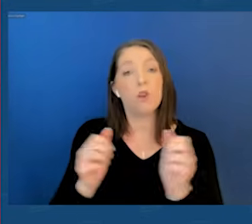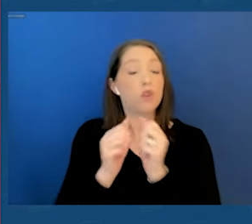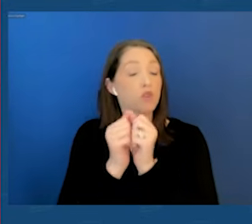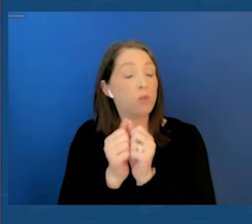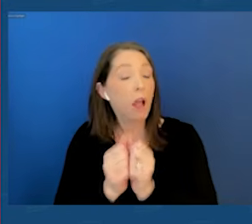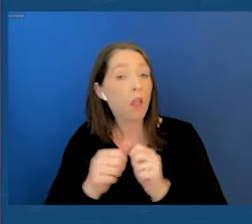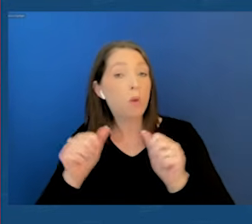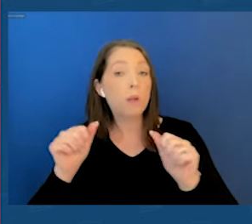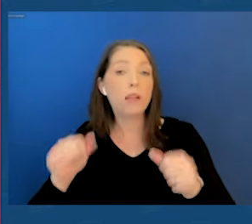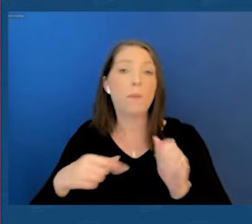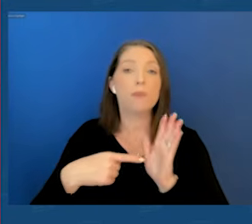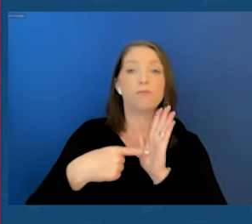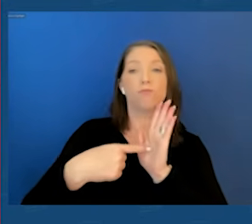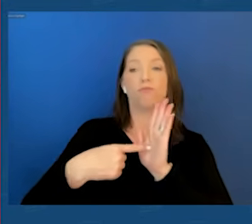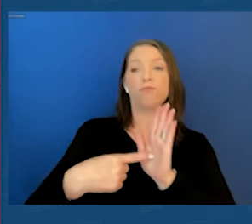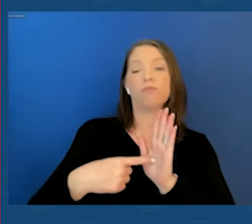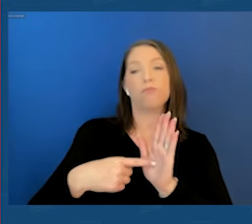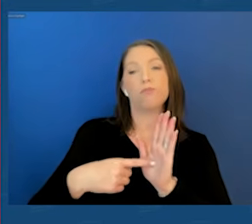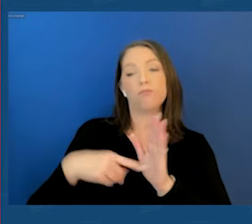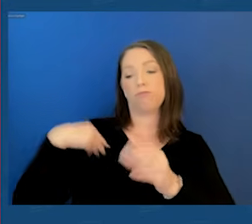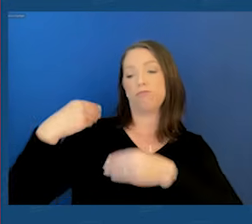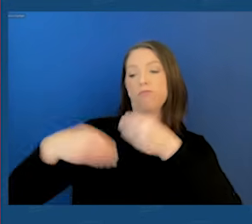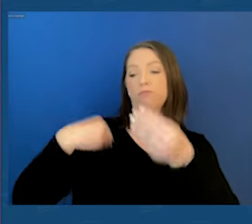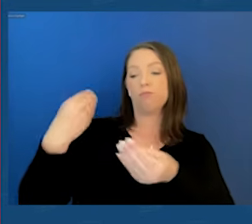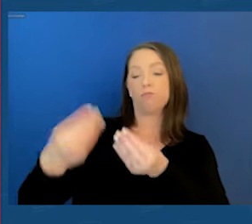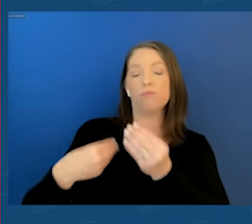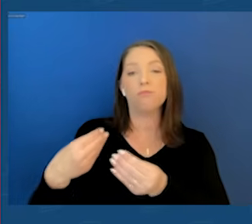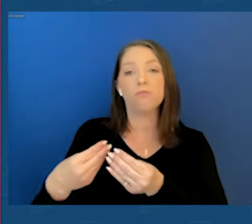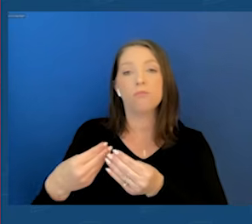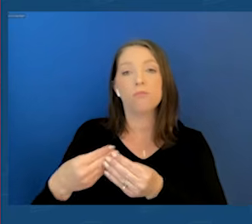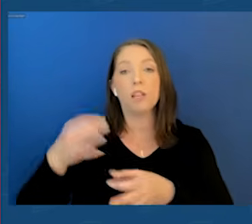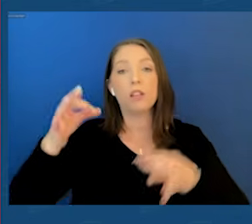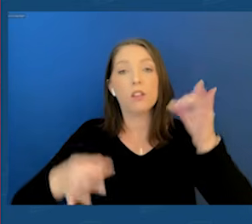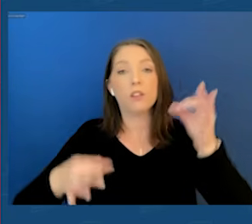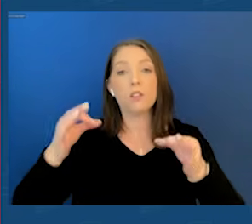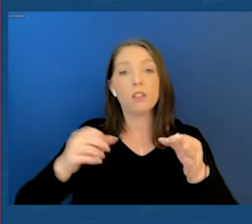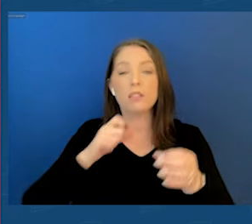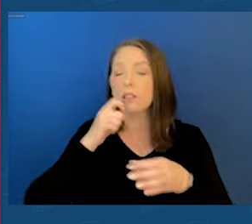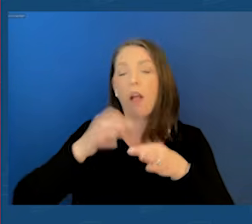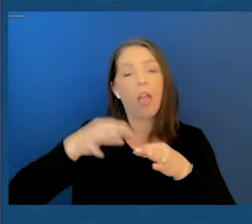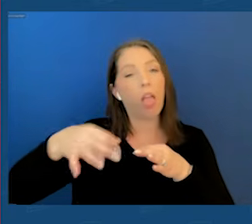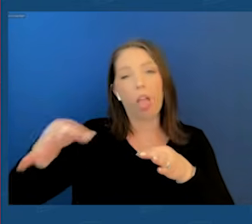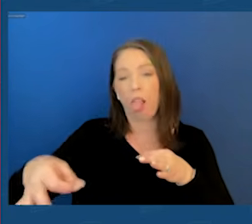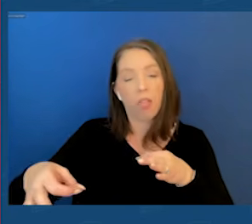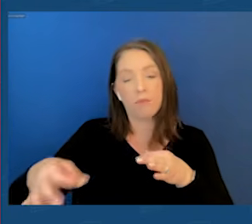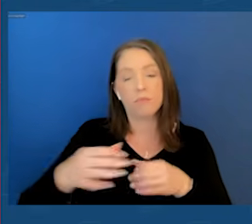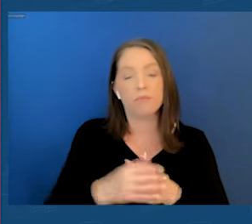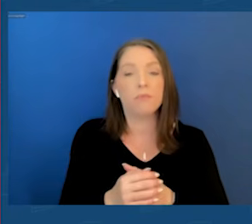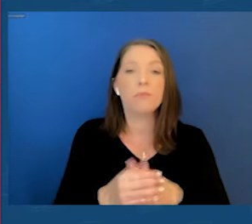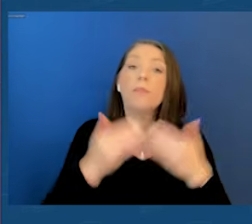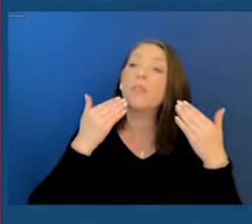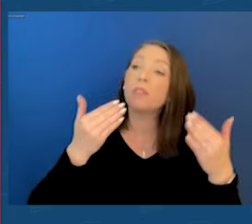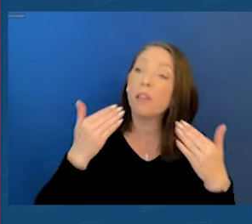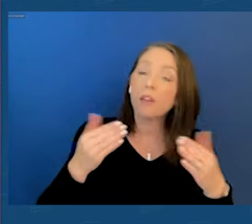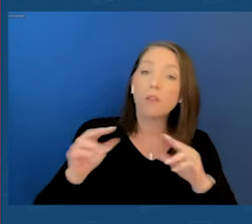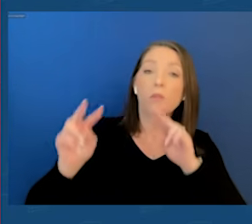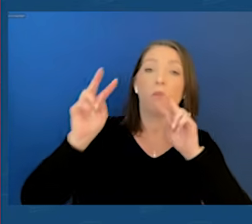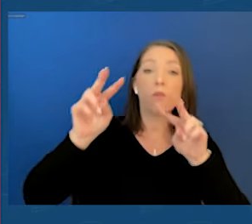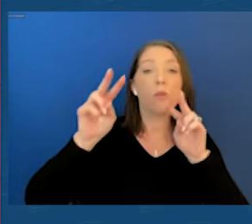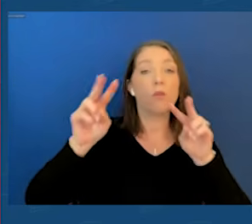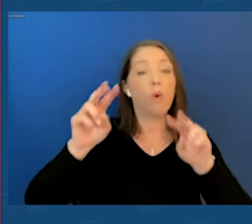the stewards of our legacy, where justice knows no delay. So I thank you, and I look forward to working with all you,